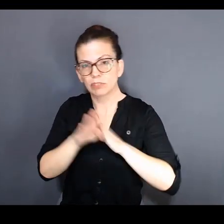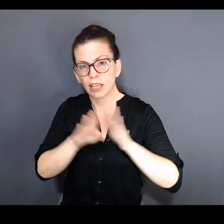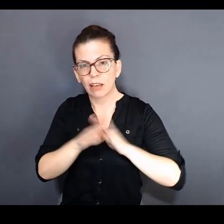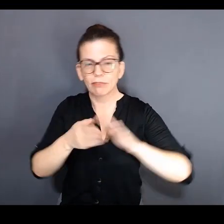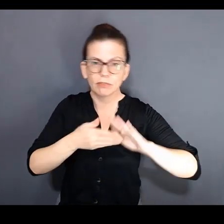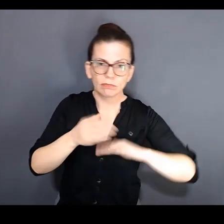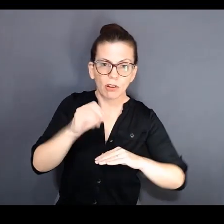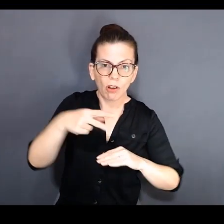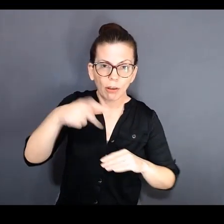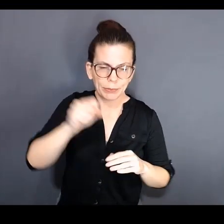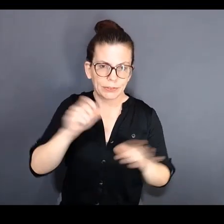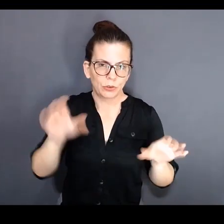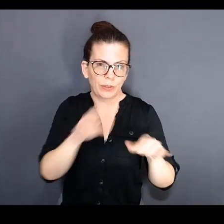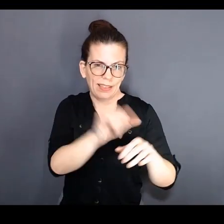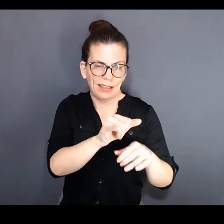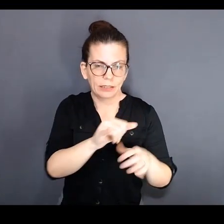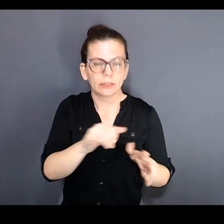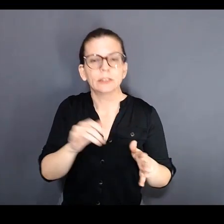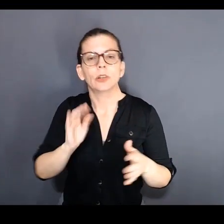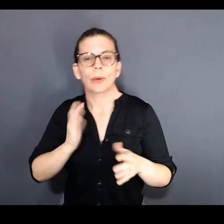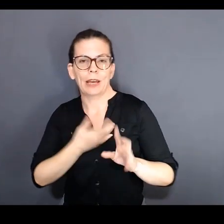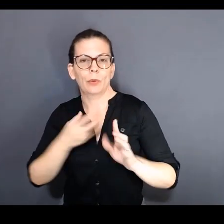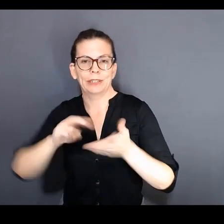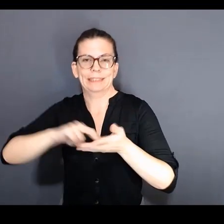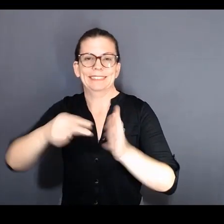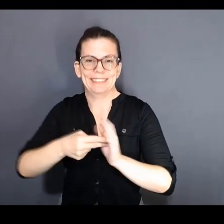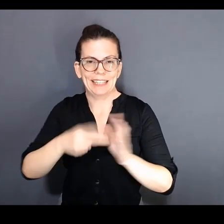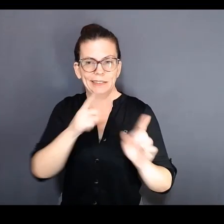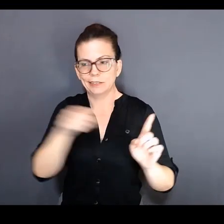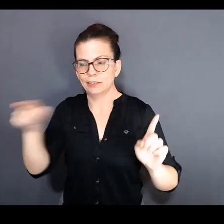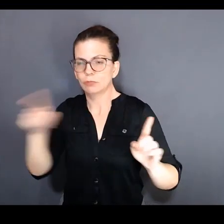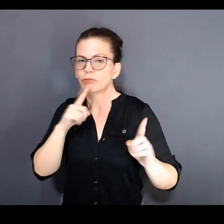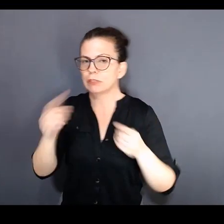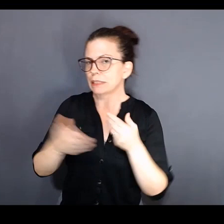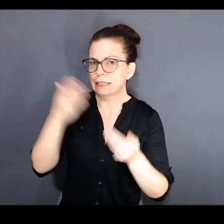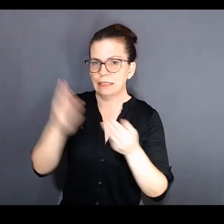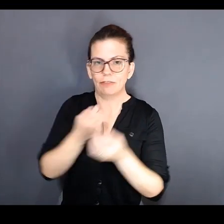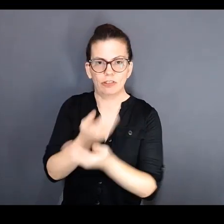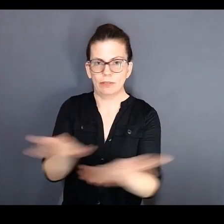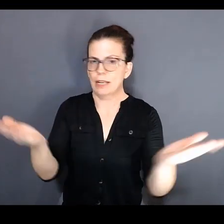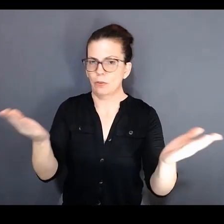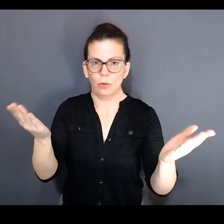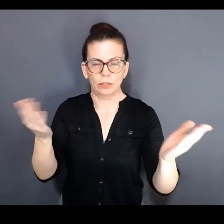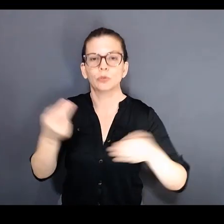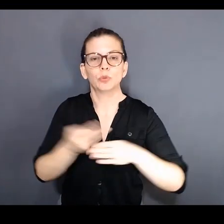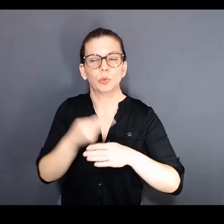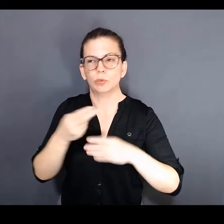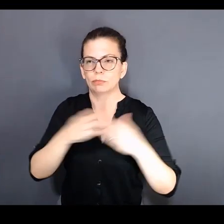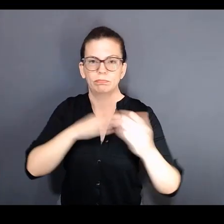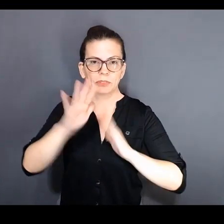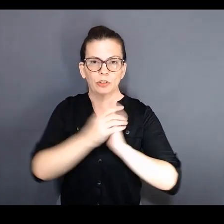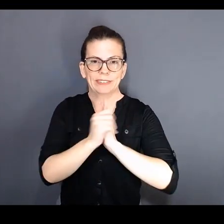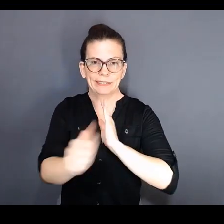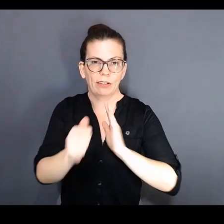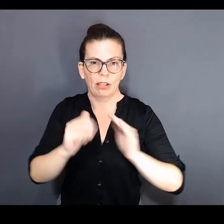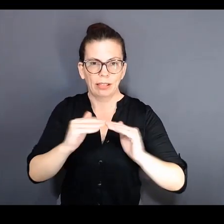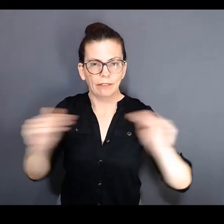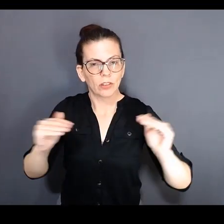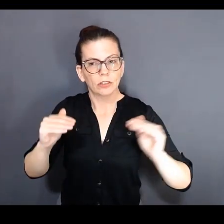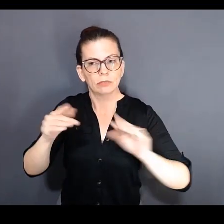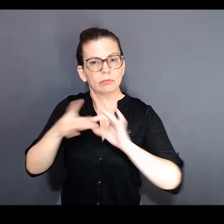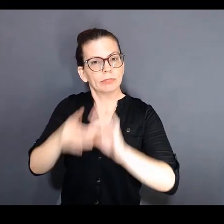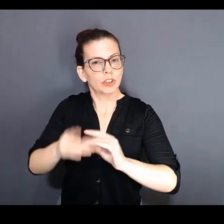like devs and operations teams doing that. So that is what our intent was, so that it's really easy for everyone to use with any skill level